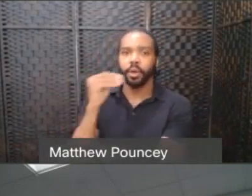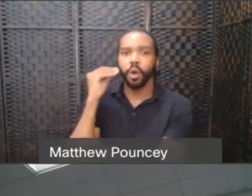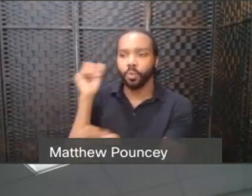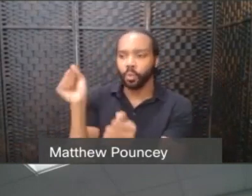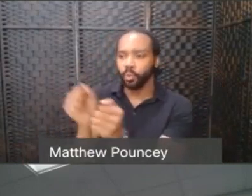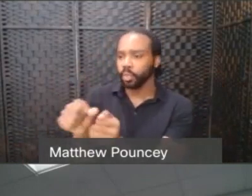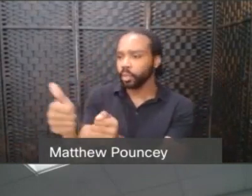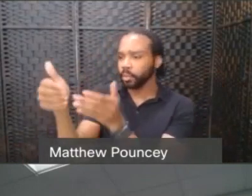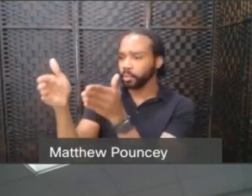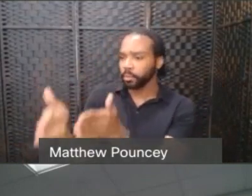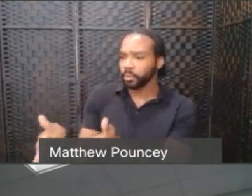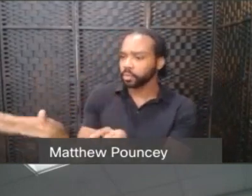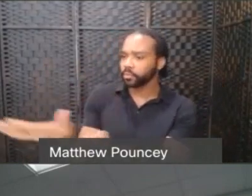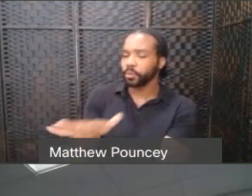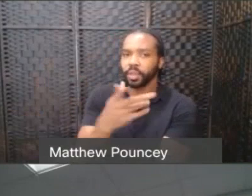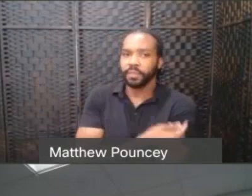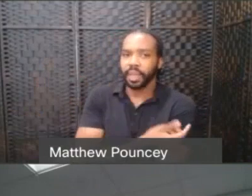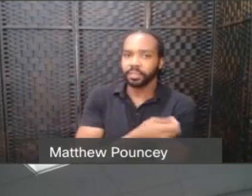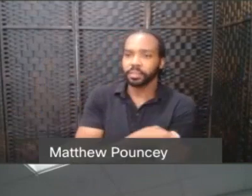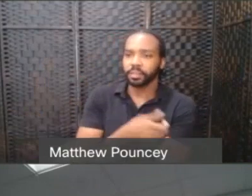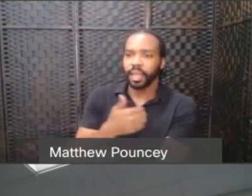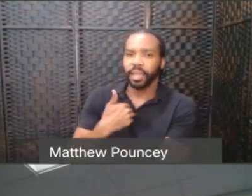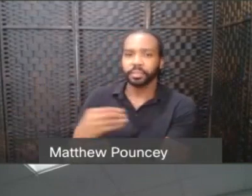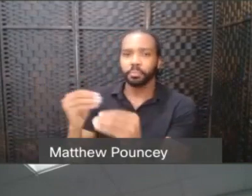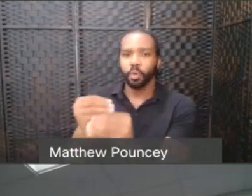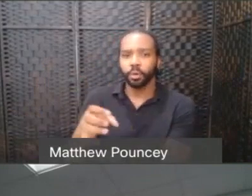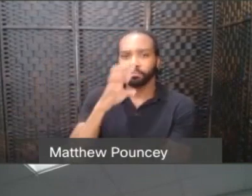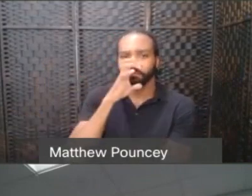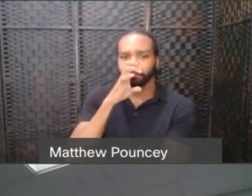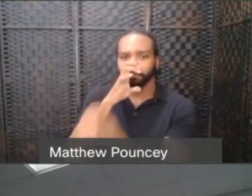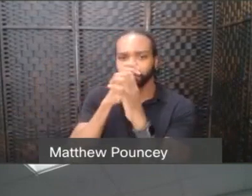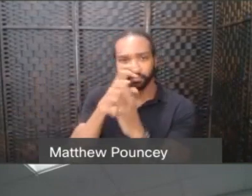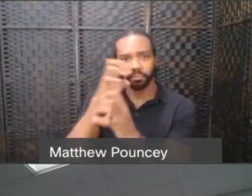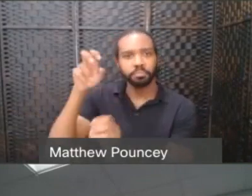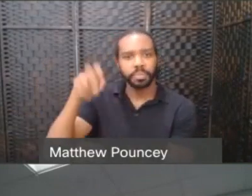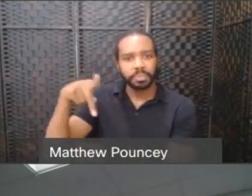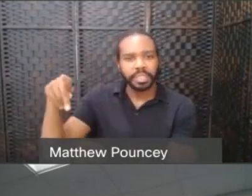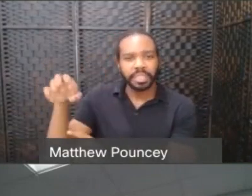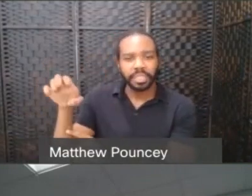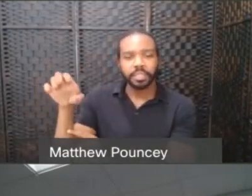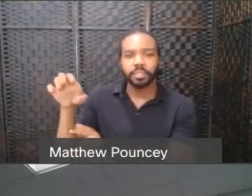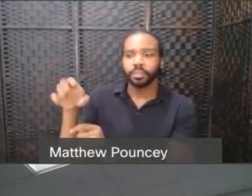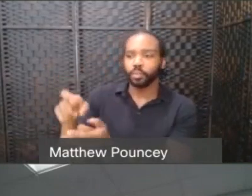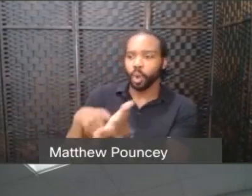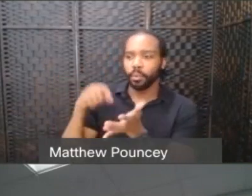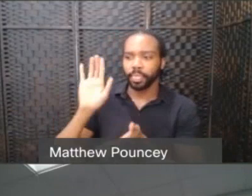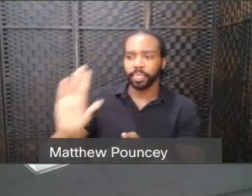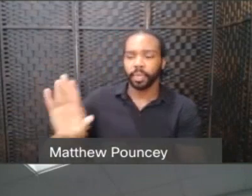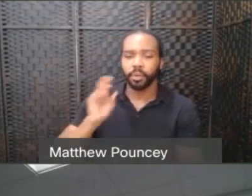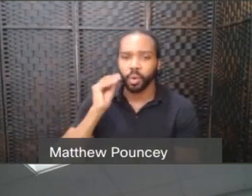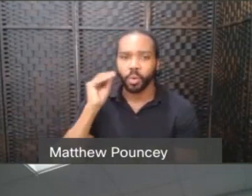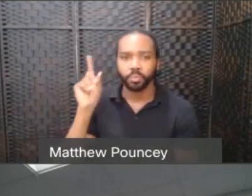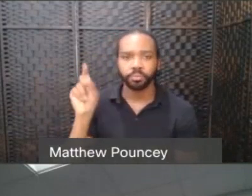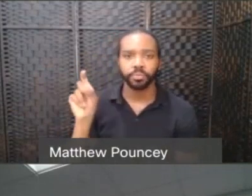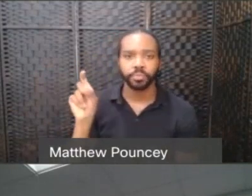people adhering to much more stringent PPE requirement in the homes?